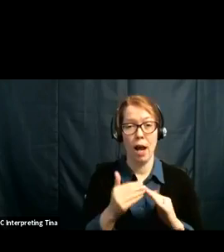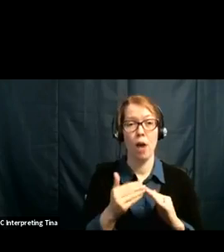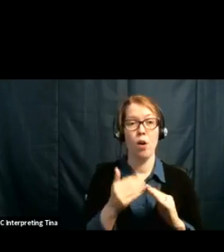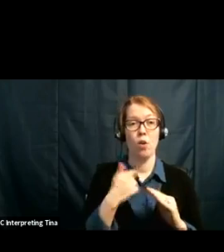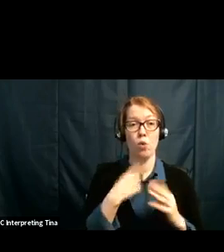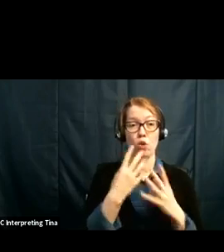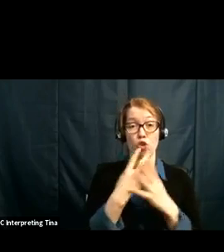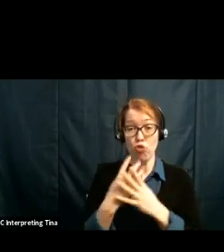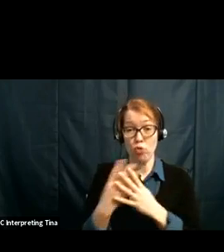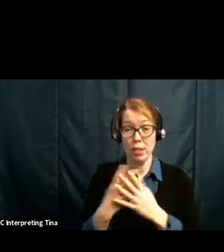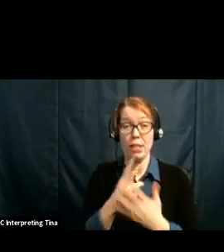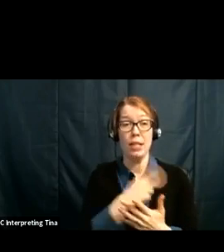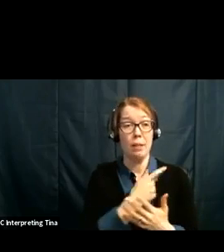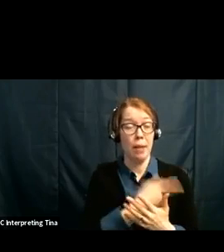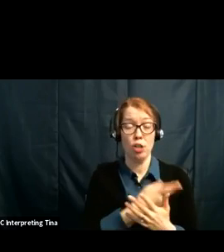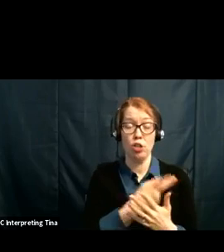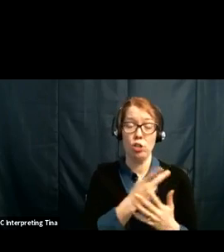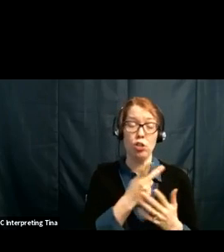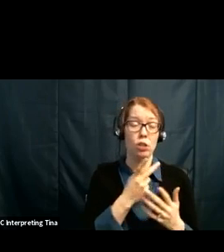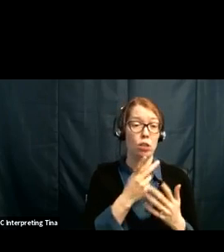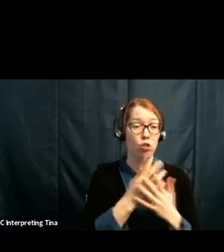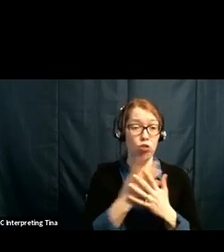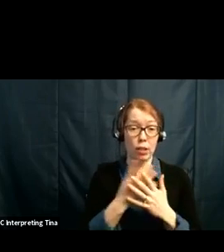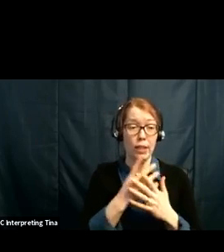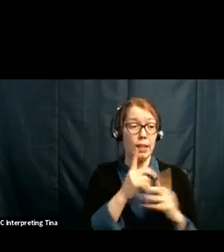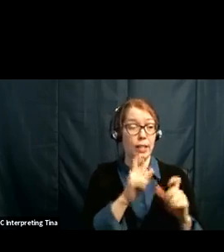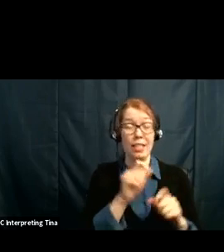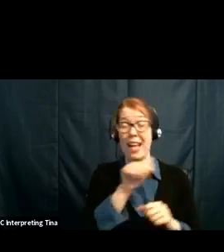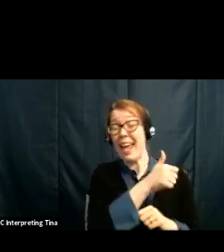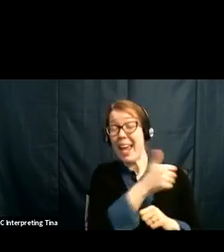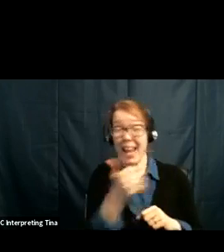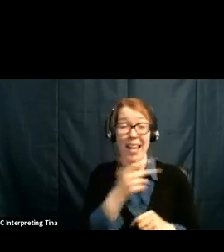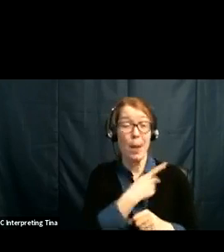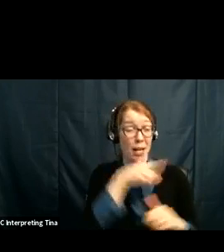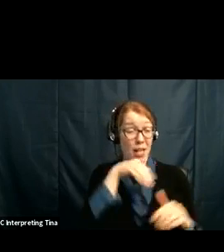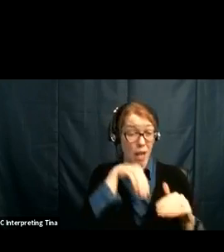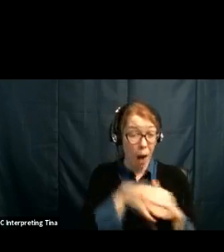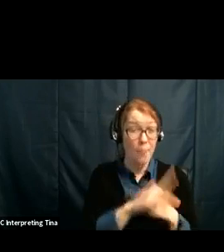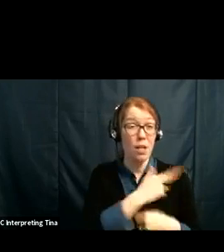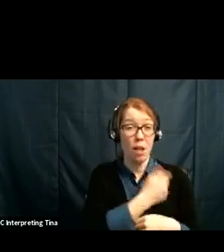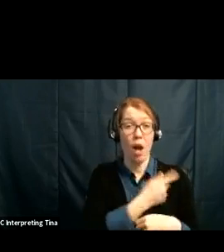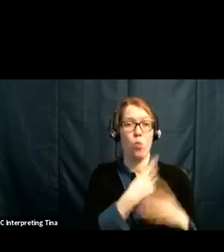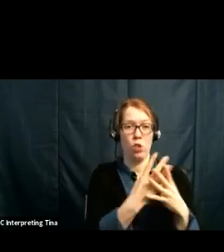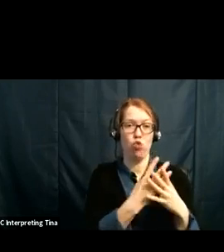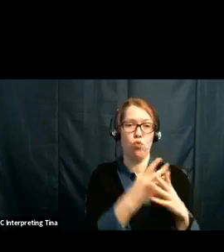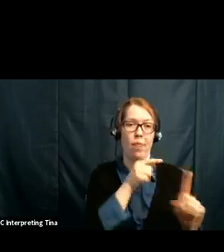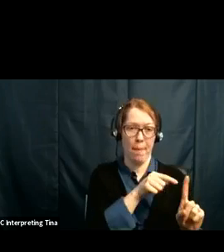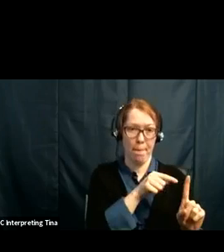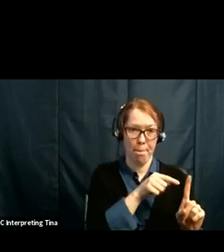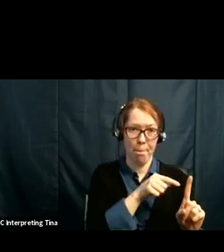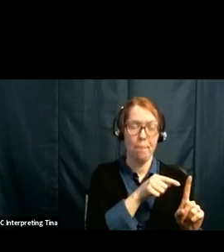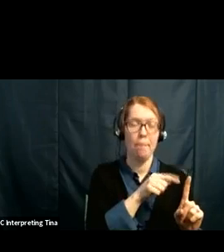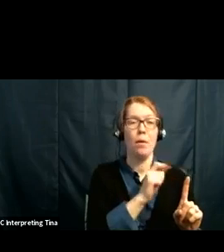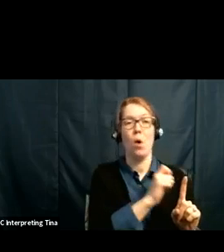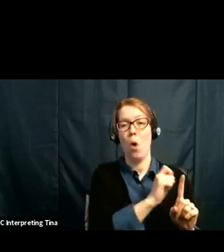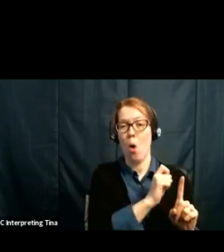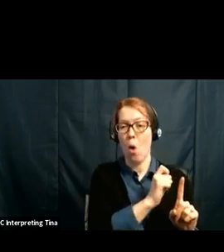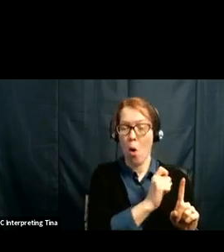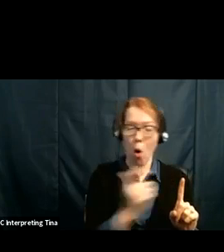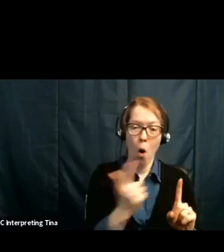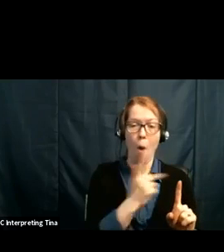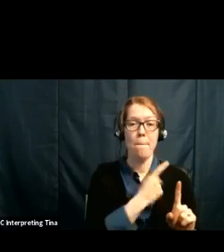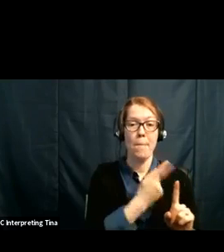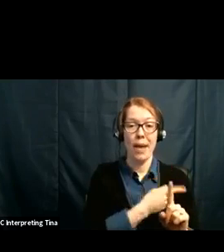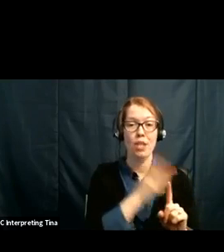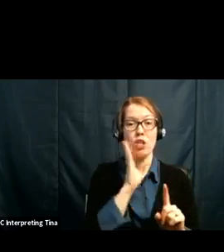screen patients, all patients who are being admitted to our hospital. We screen all patients who are going to